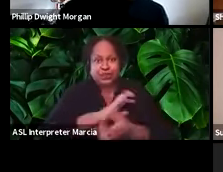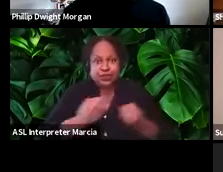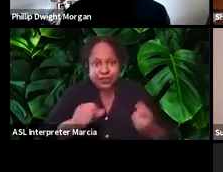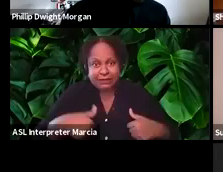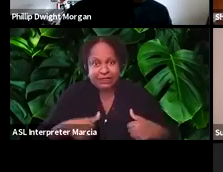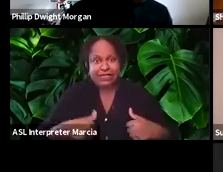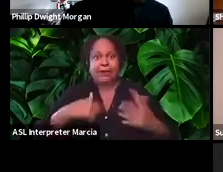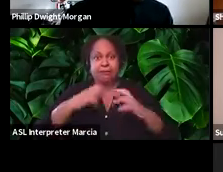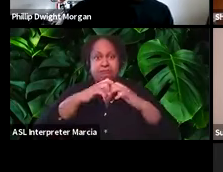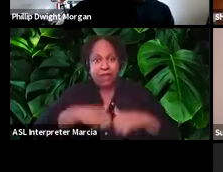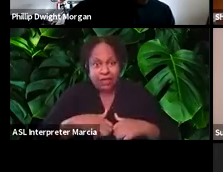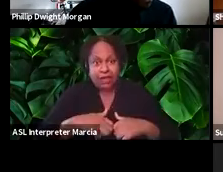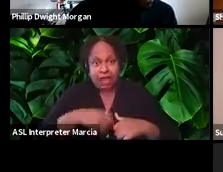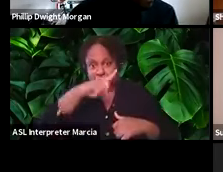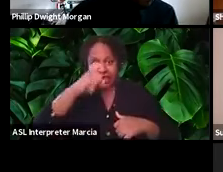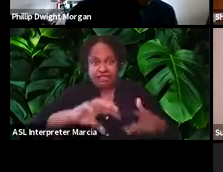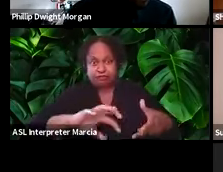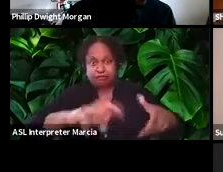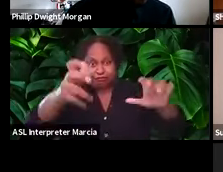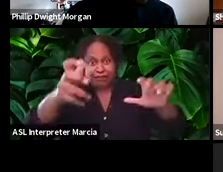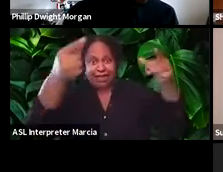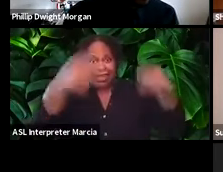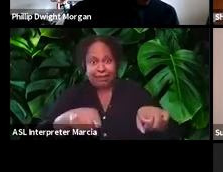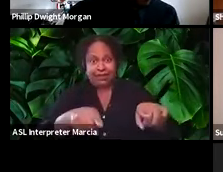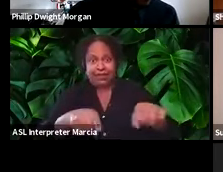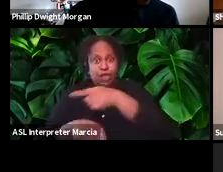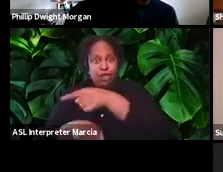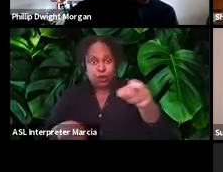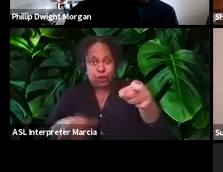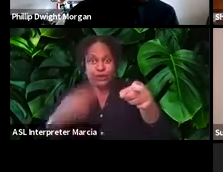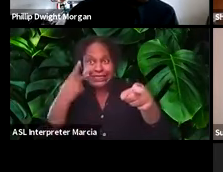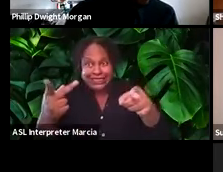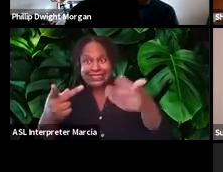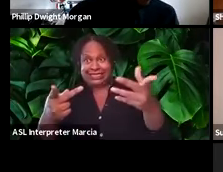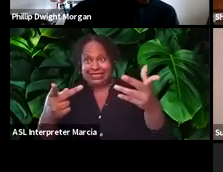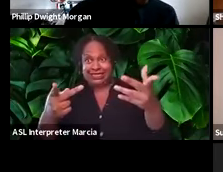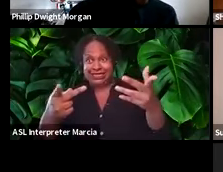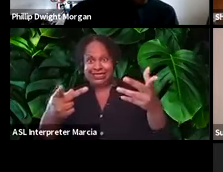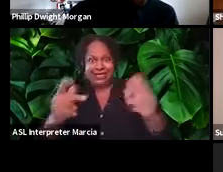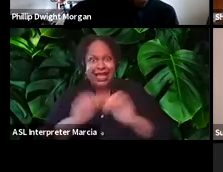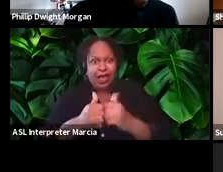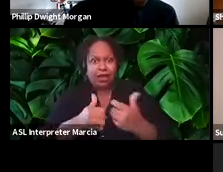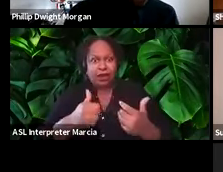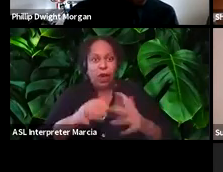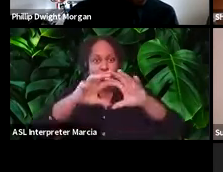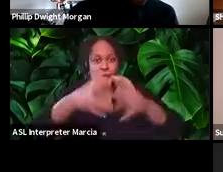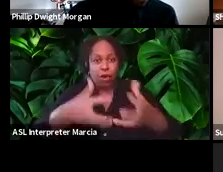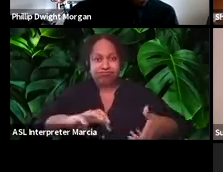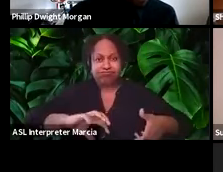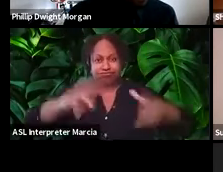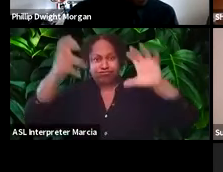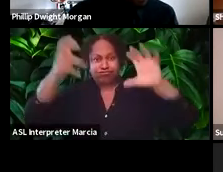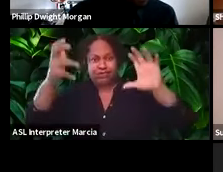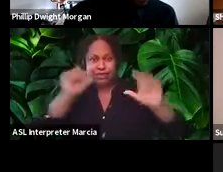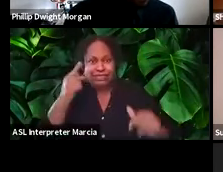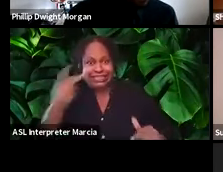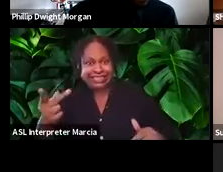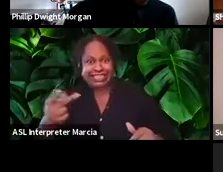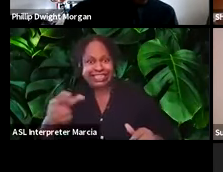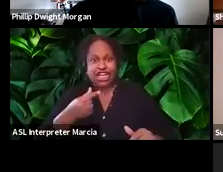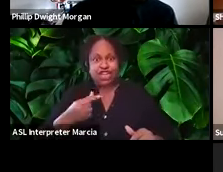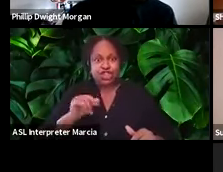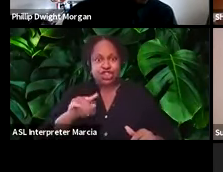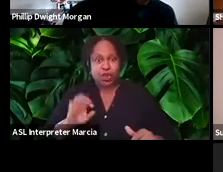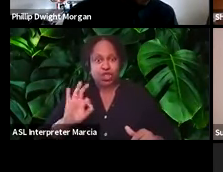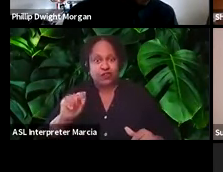breaking me down. And how do you not see all that's happening around the world? George Floyd is the first time you've seen